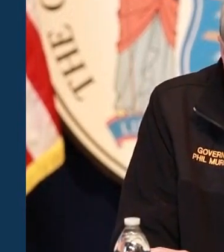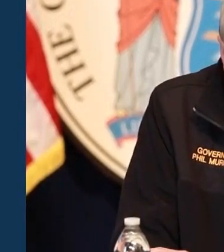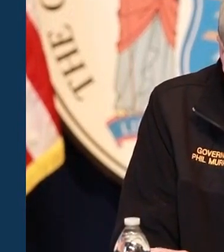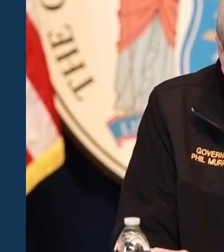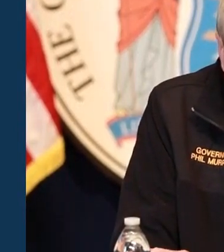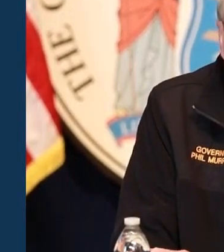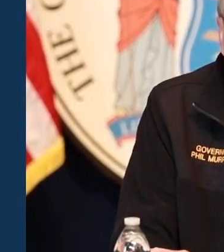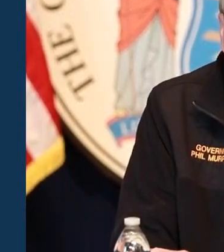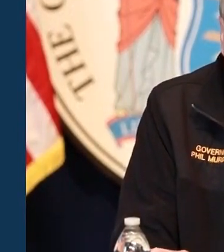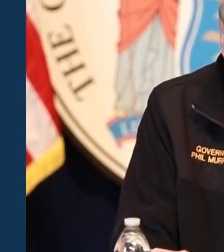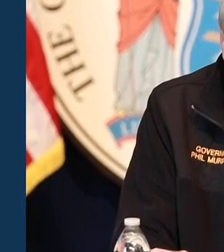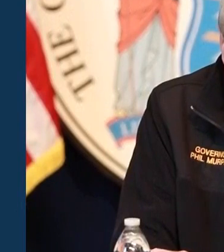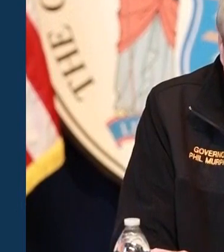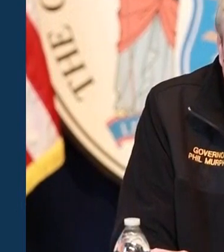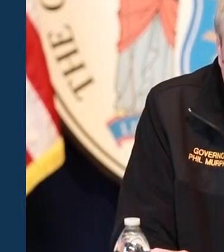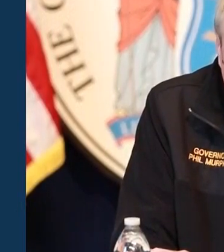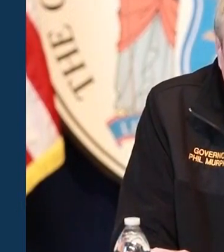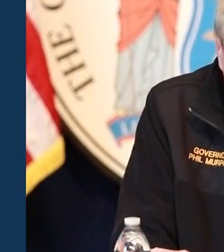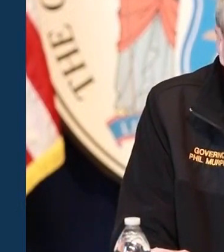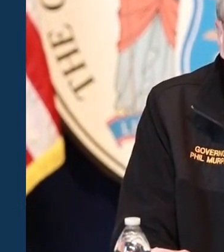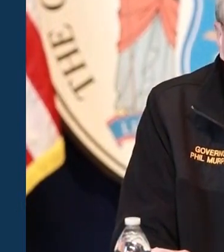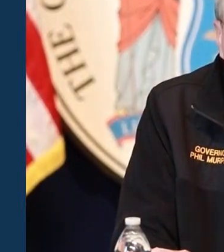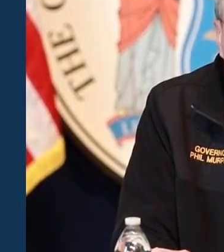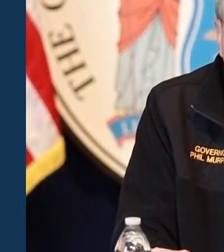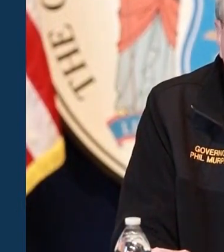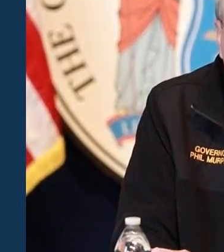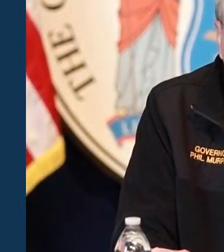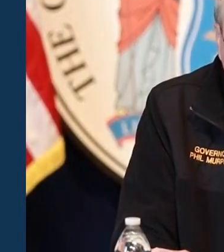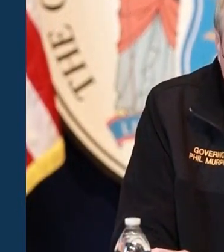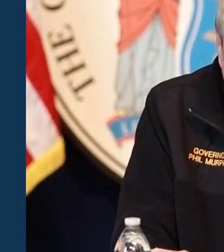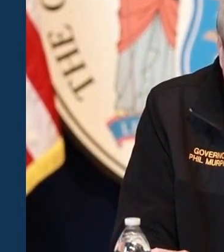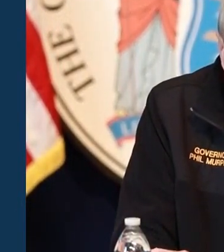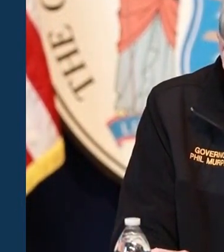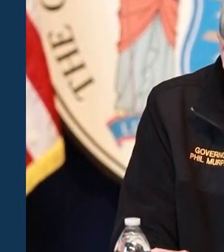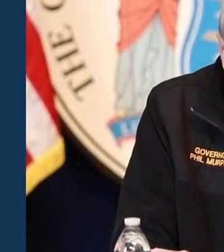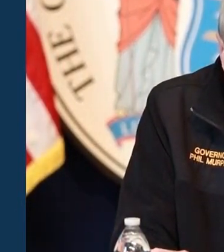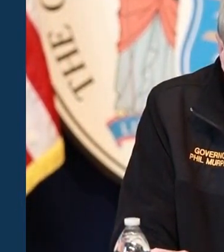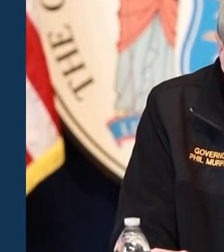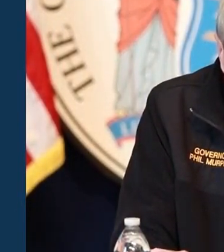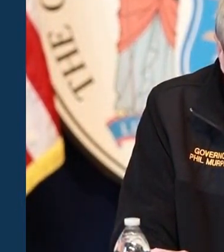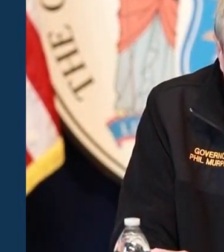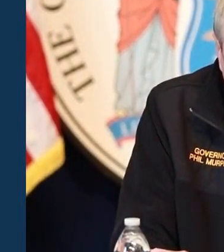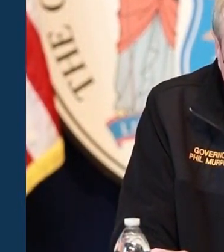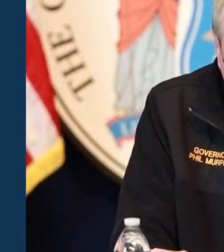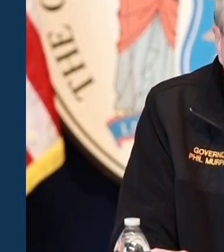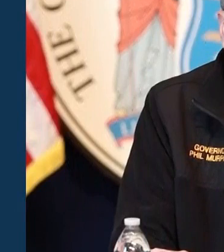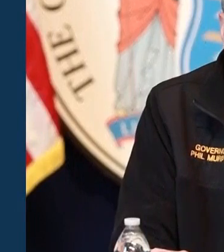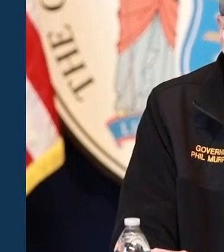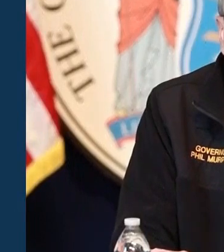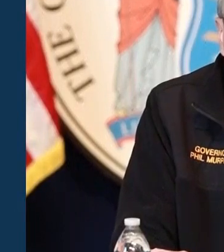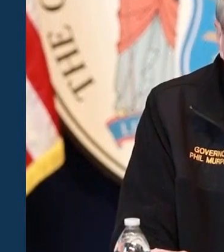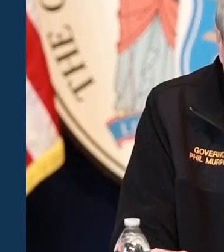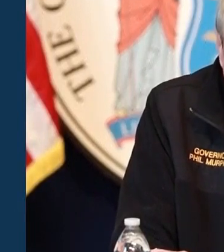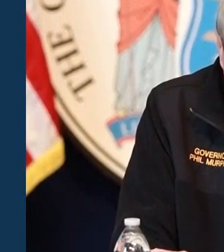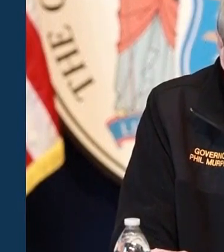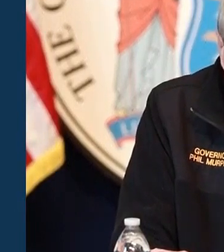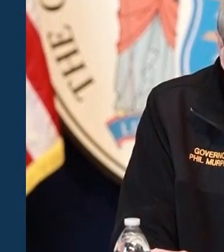a career as a high school history teacher and 32 years as Dean of Admissions at New Jersey City